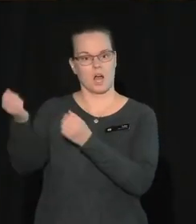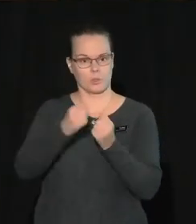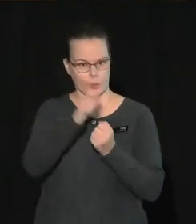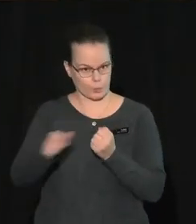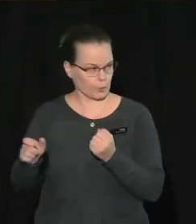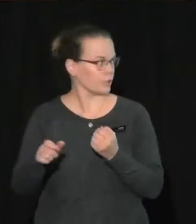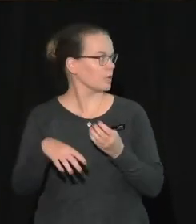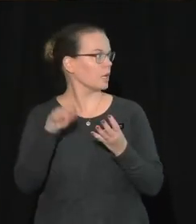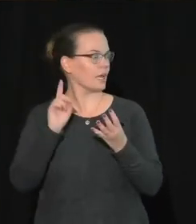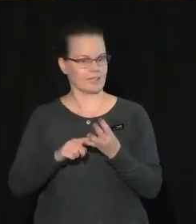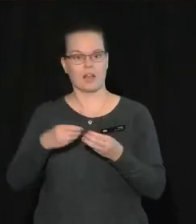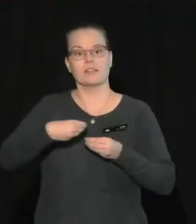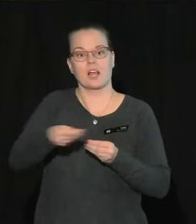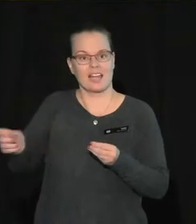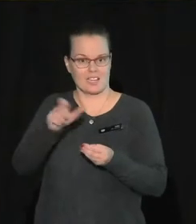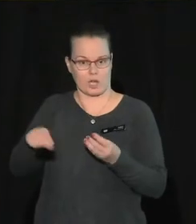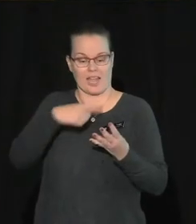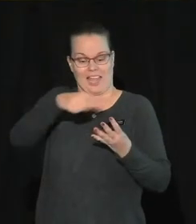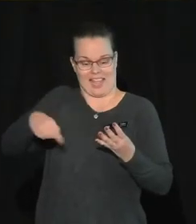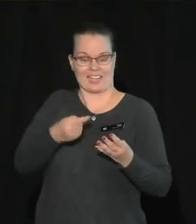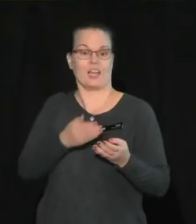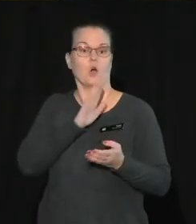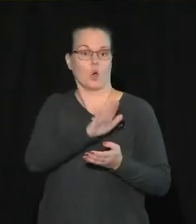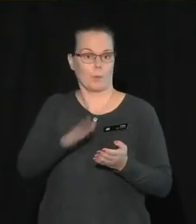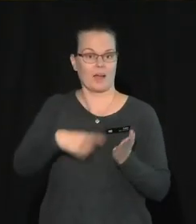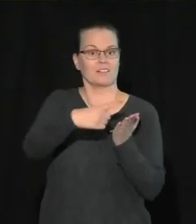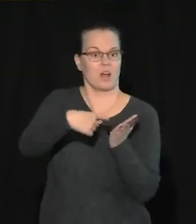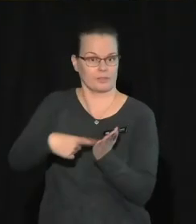been inspired in a decision